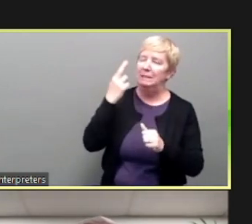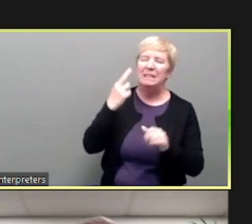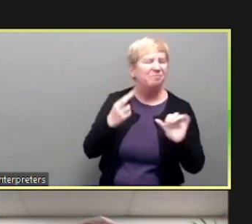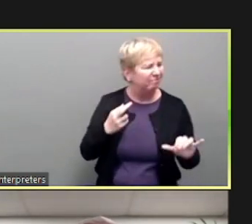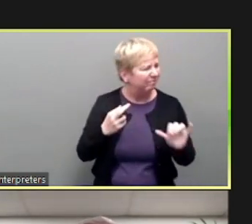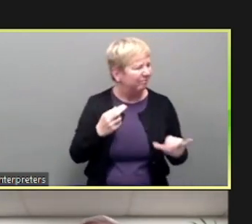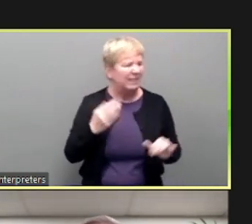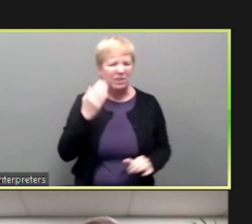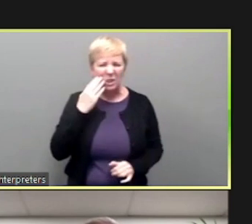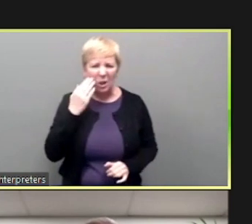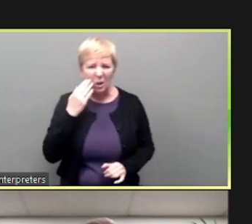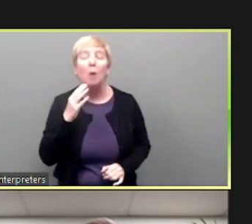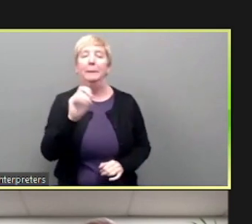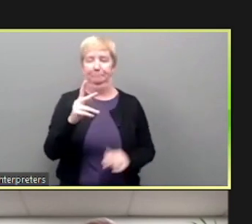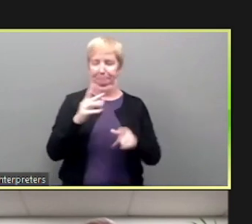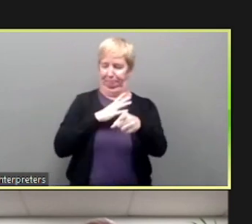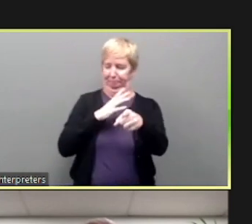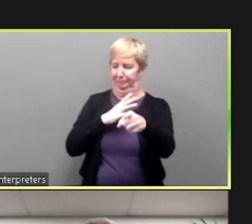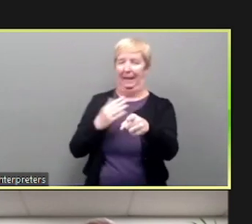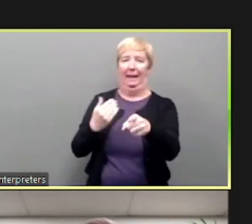sure. Oh, here they are.